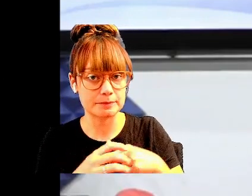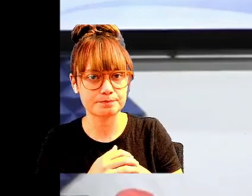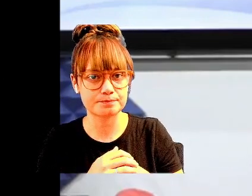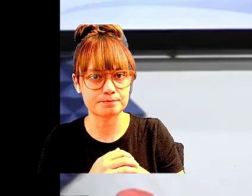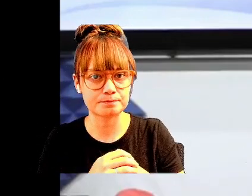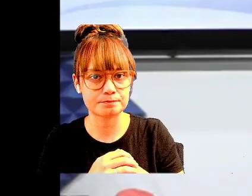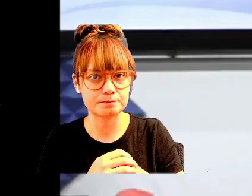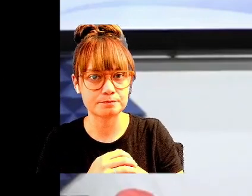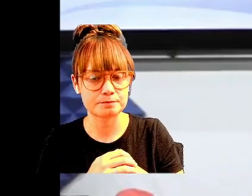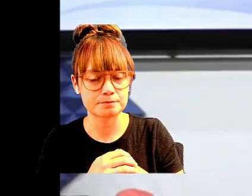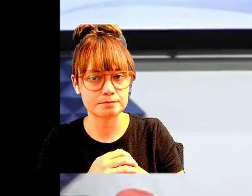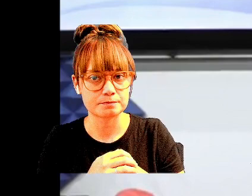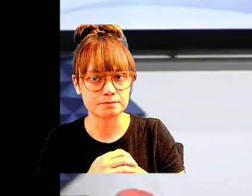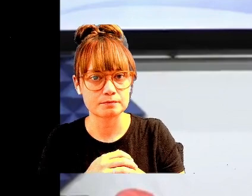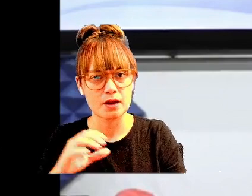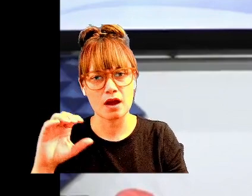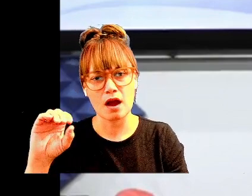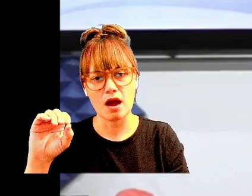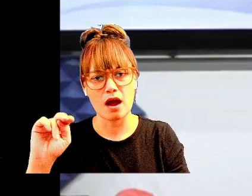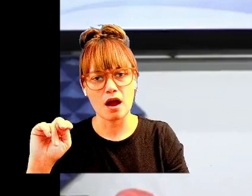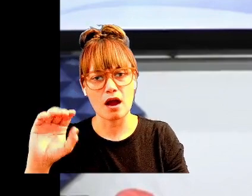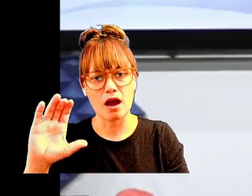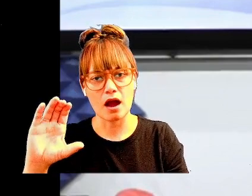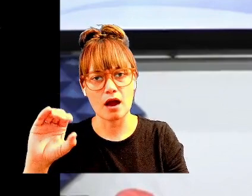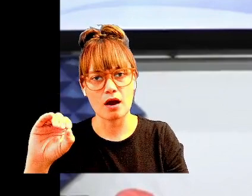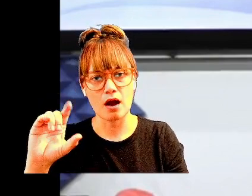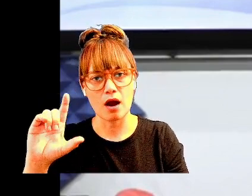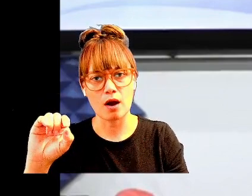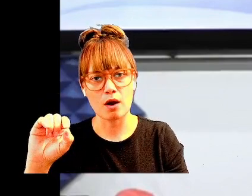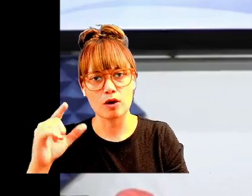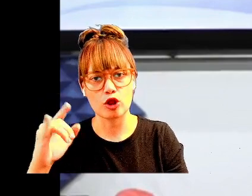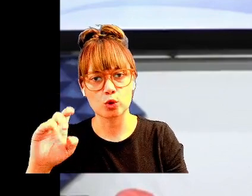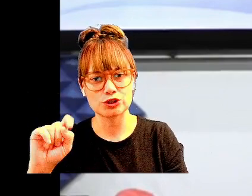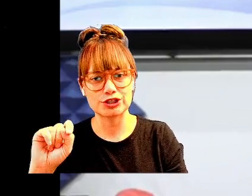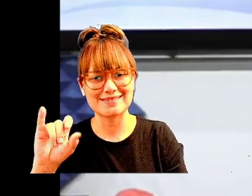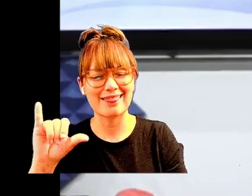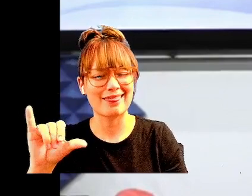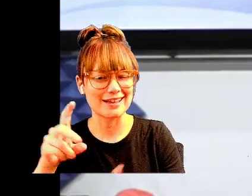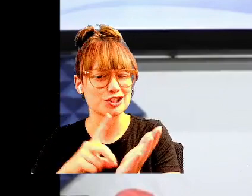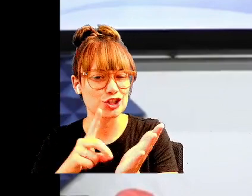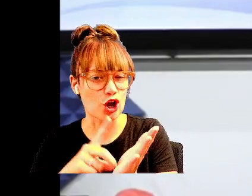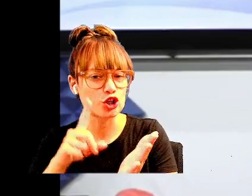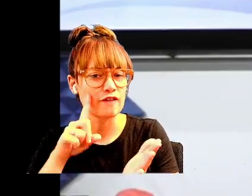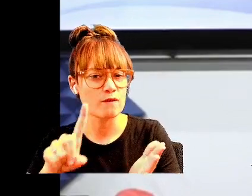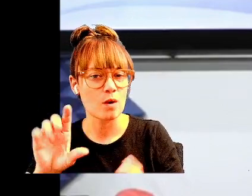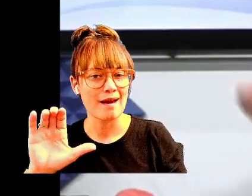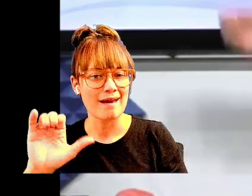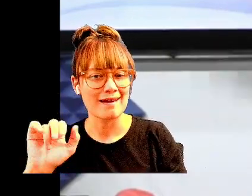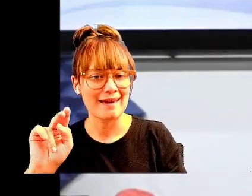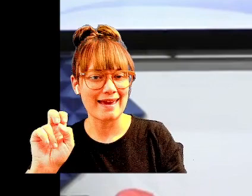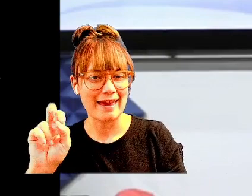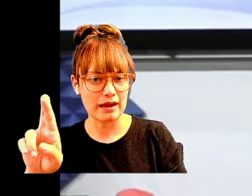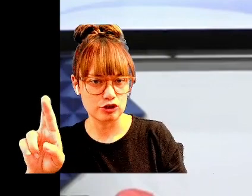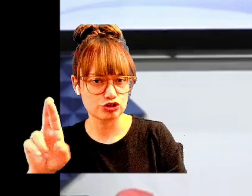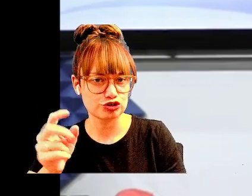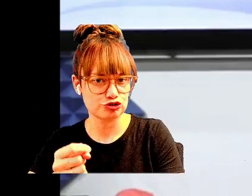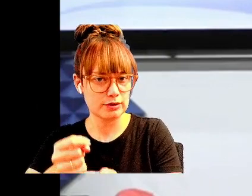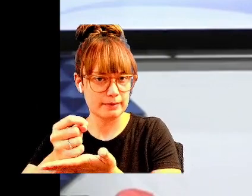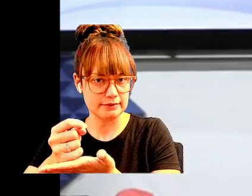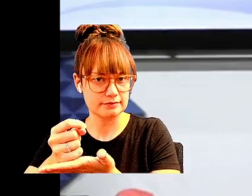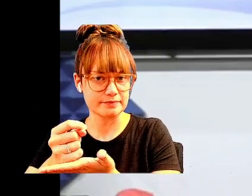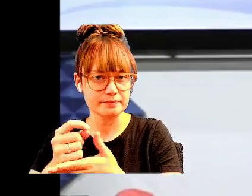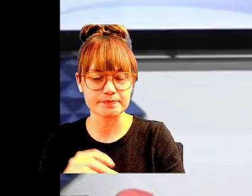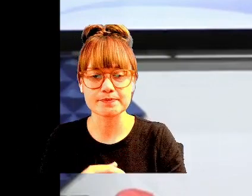oncologists, that is the word for doctors who specialize in cancer treatment, oncology. So